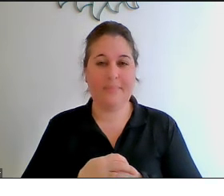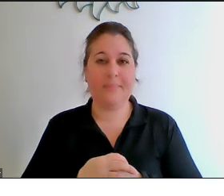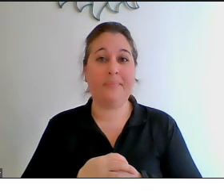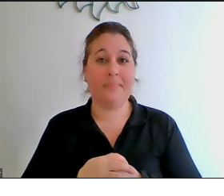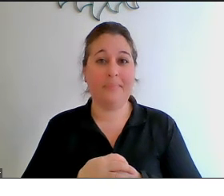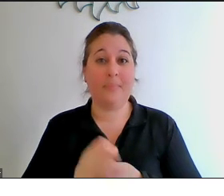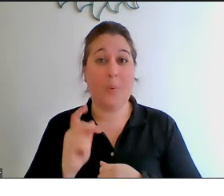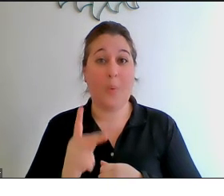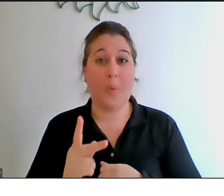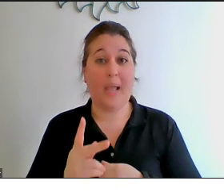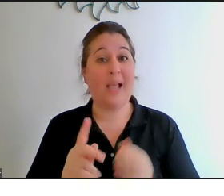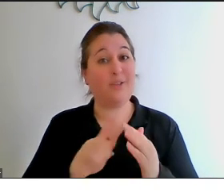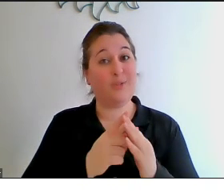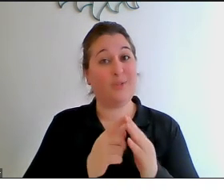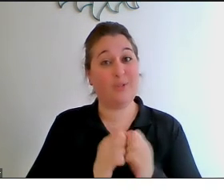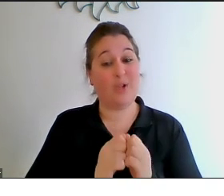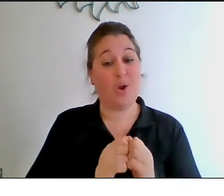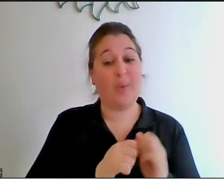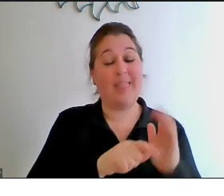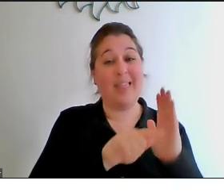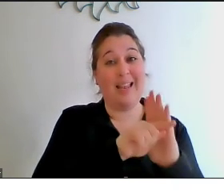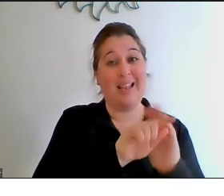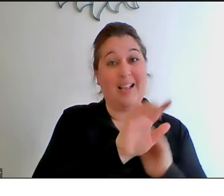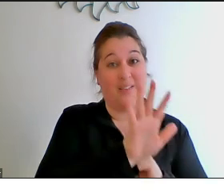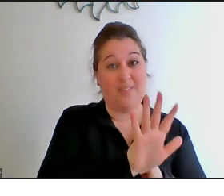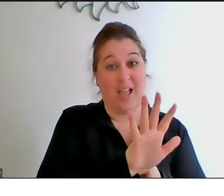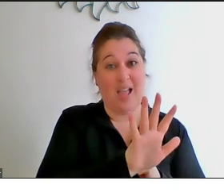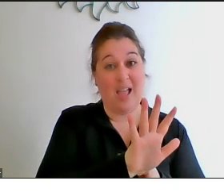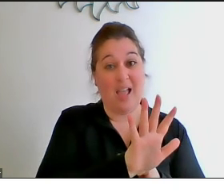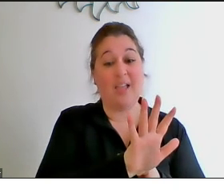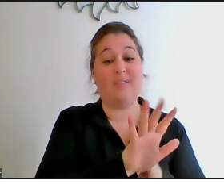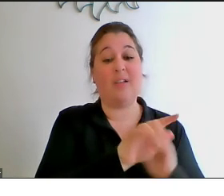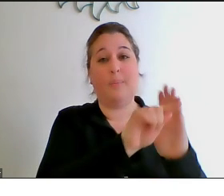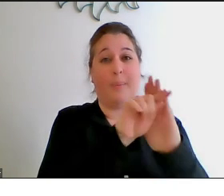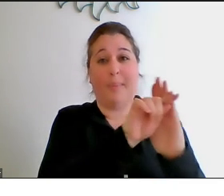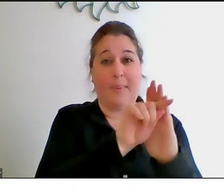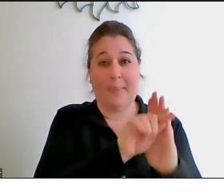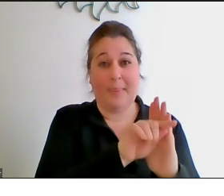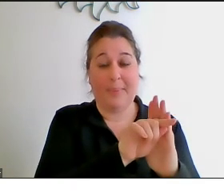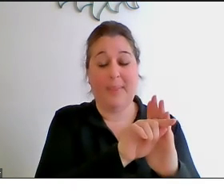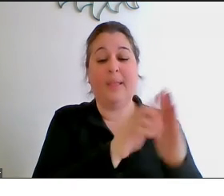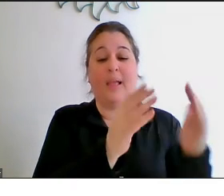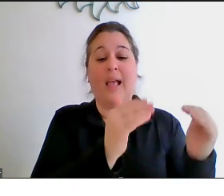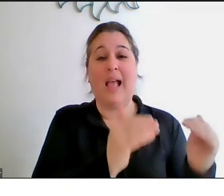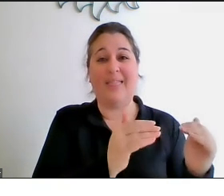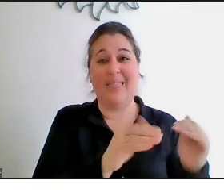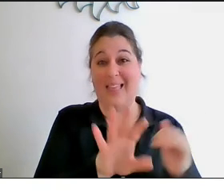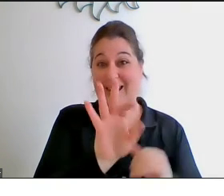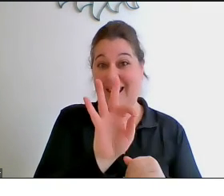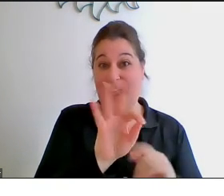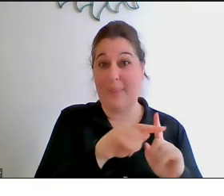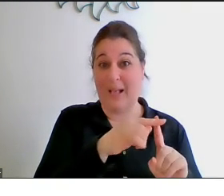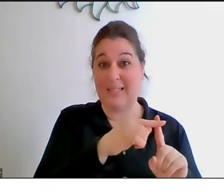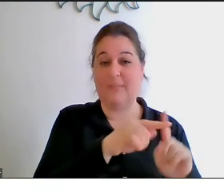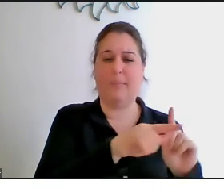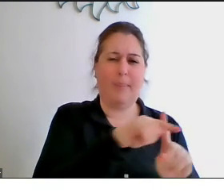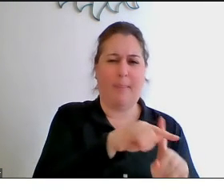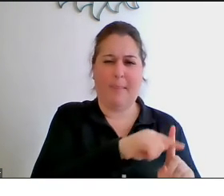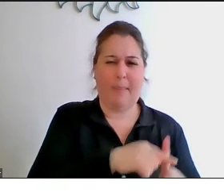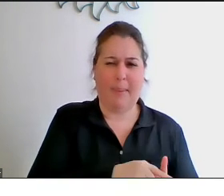negatives. 1, 2, 3, 4, 5. 9 positives. 1, 2, 3, 4, 5, 6, 7, 8,